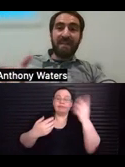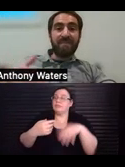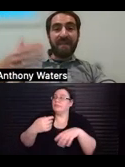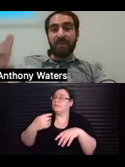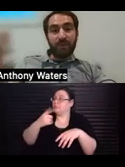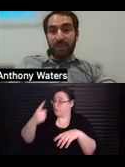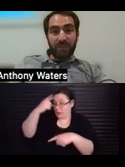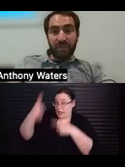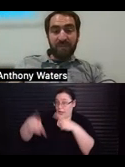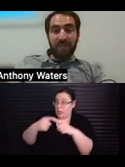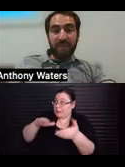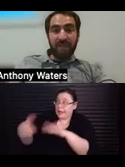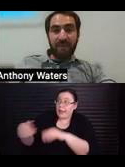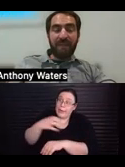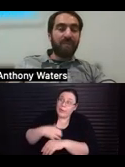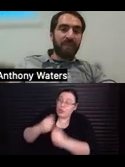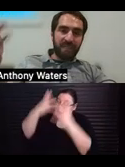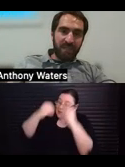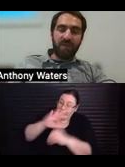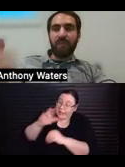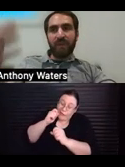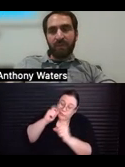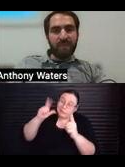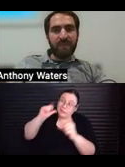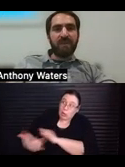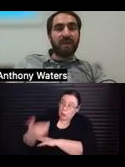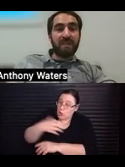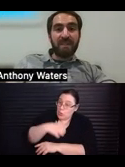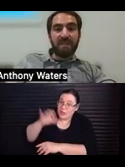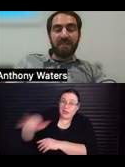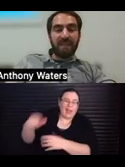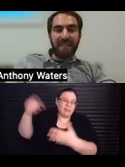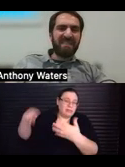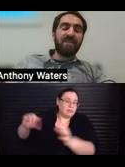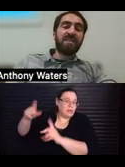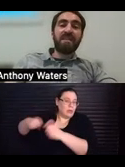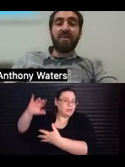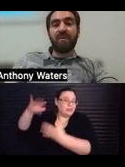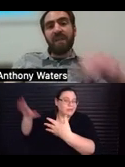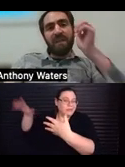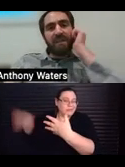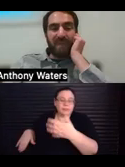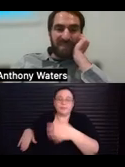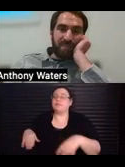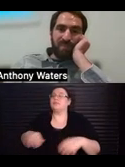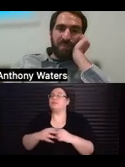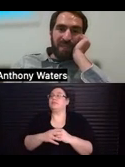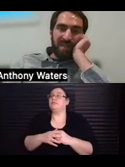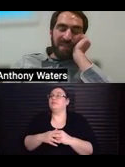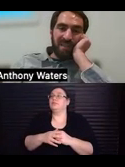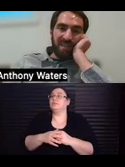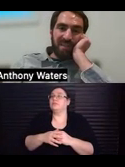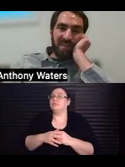having thoughts of death, or do you wish you could go to sleep and not wake up? And they say no. And we go through some of the other questions, and they continue to say no. And I'll say, boy,